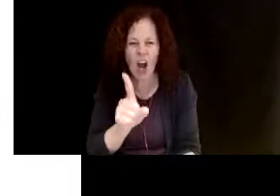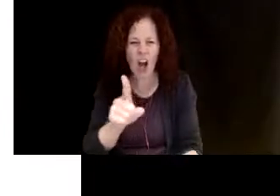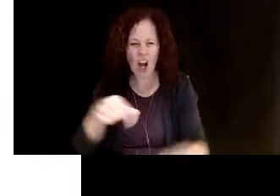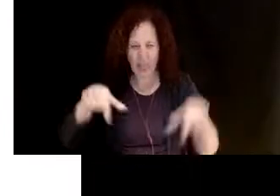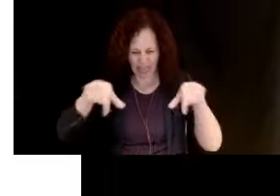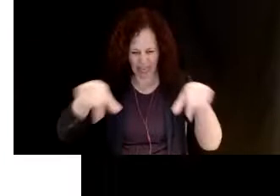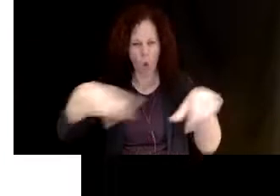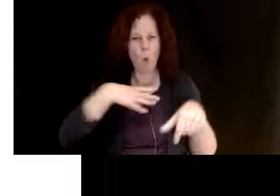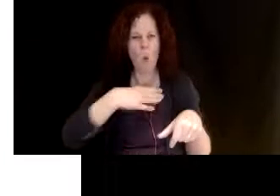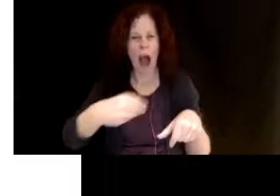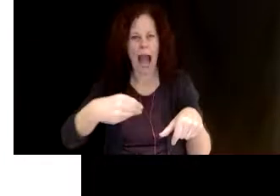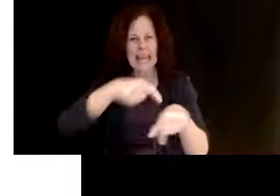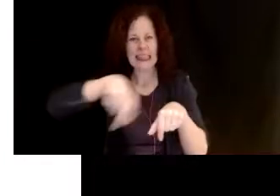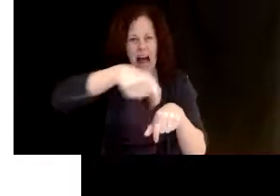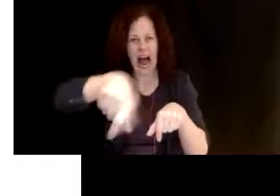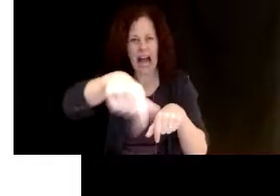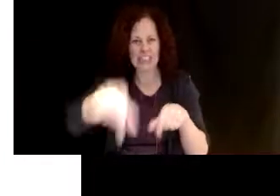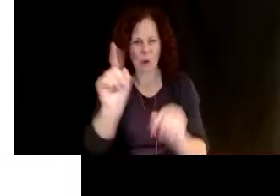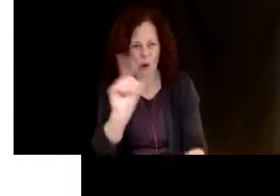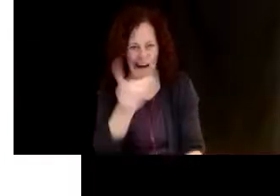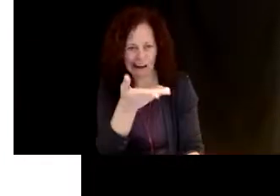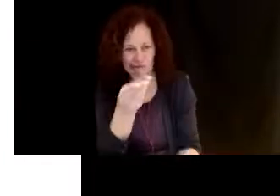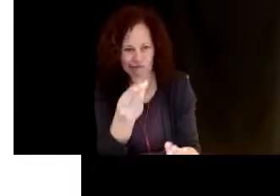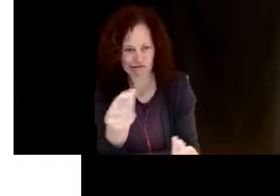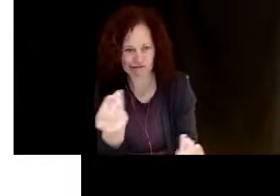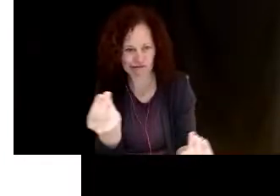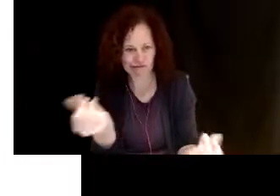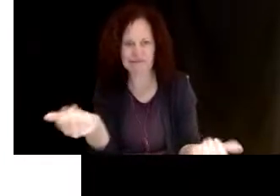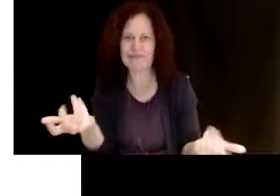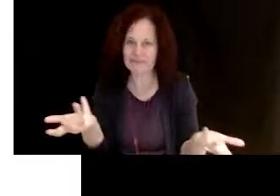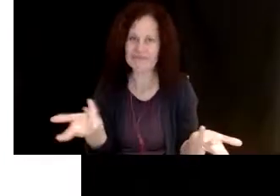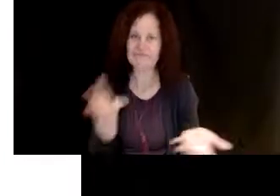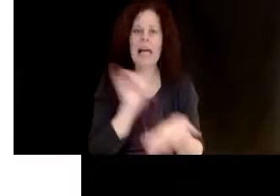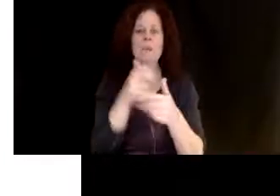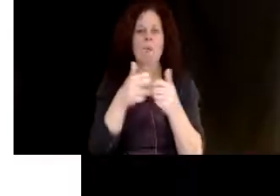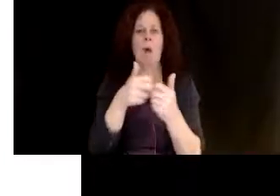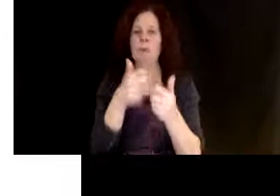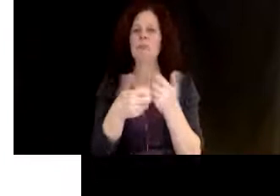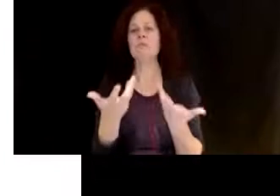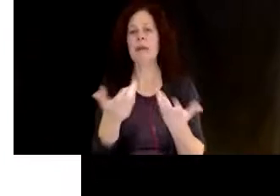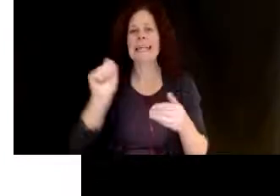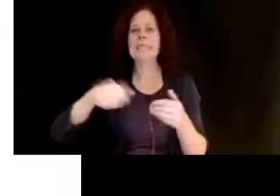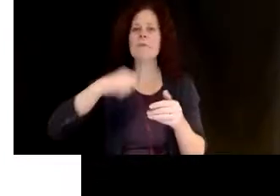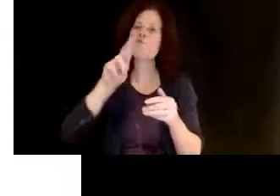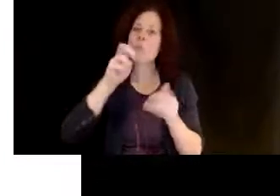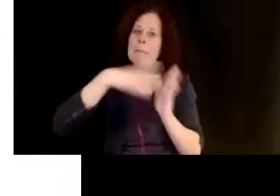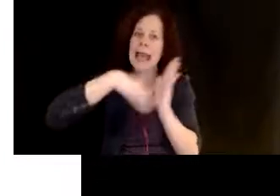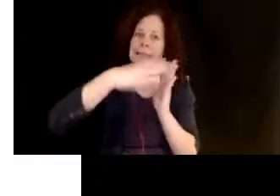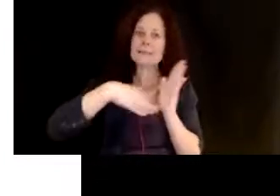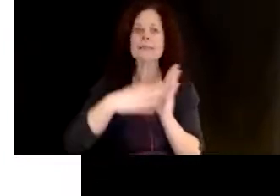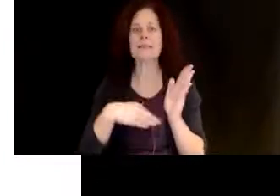marked crosswalk. And so often the infrastructure is in poor repair. The sidewalks leading to crosswalks often